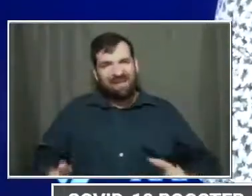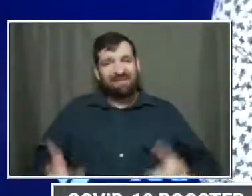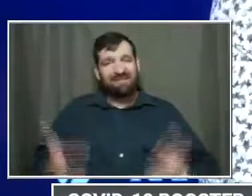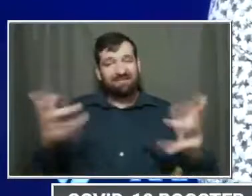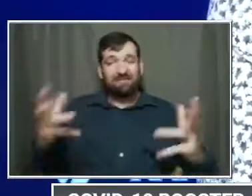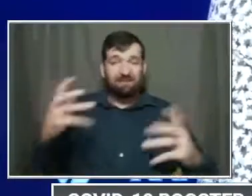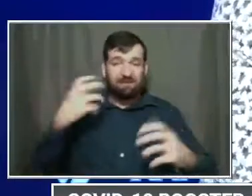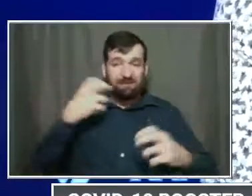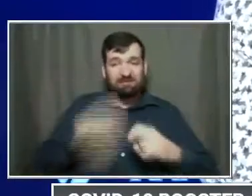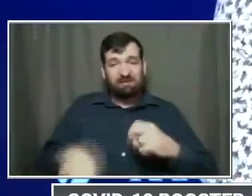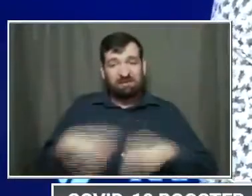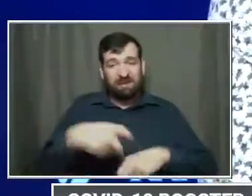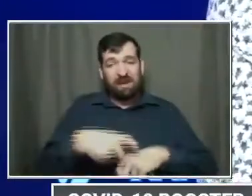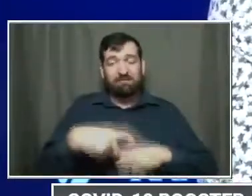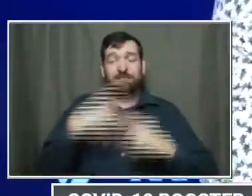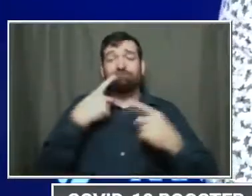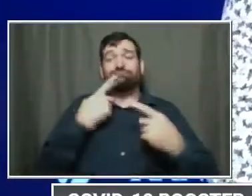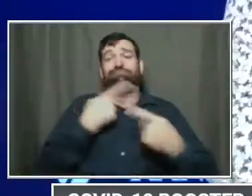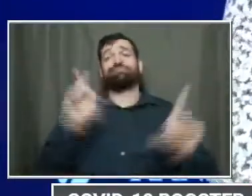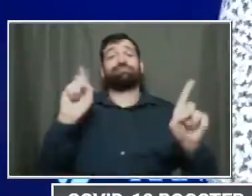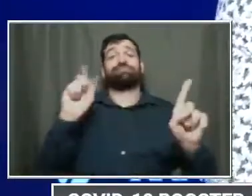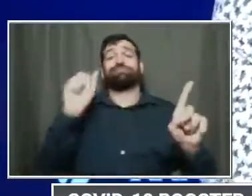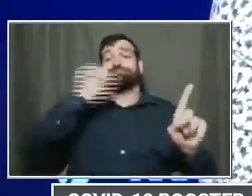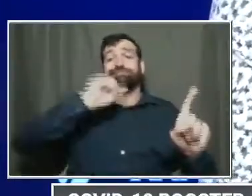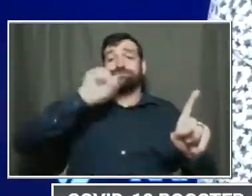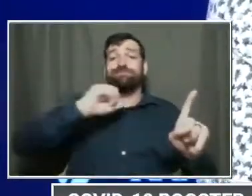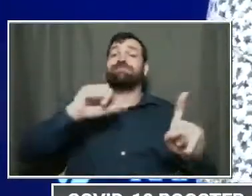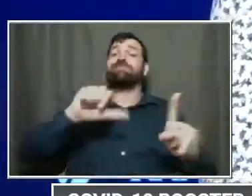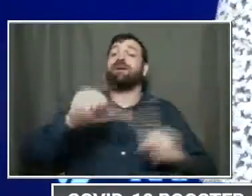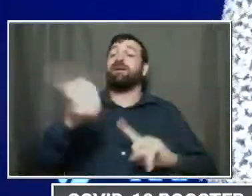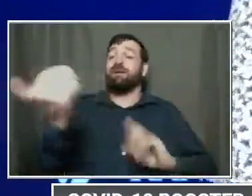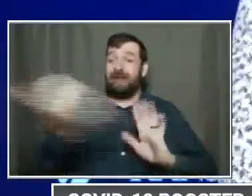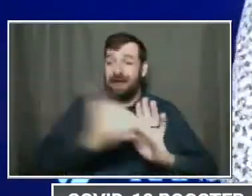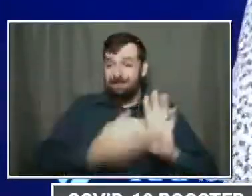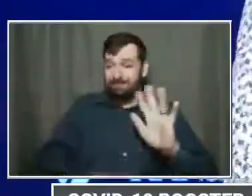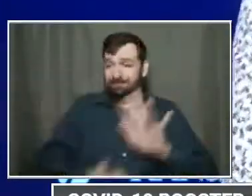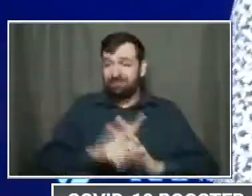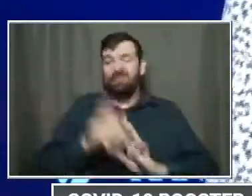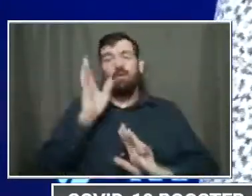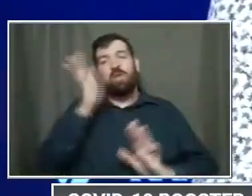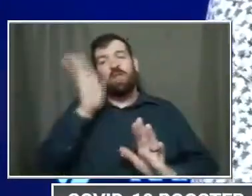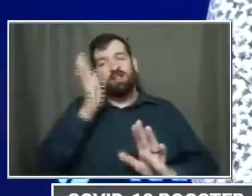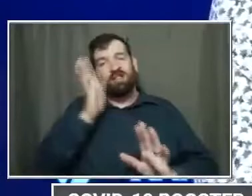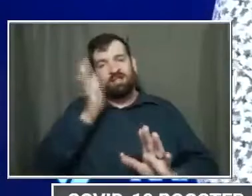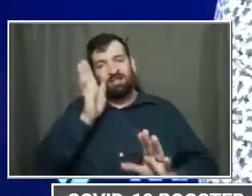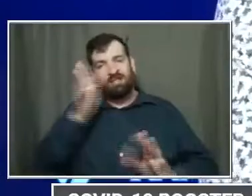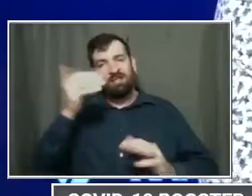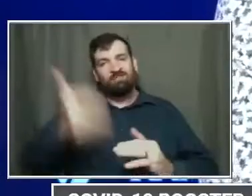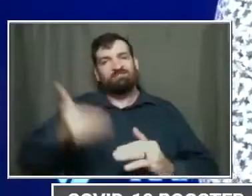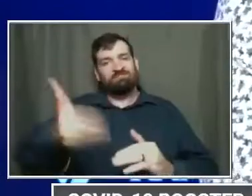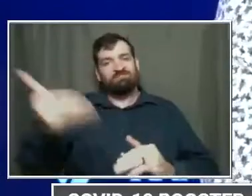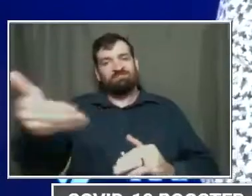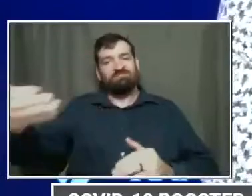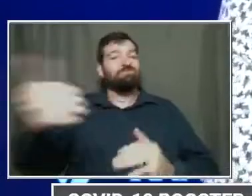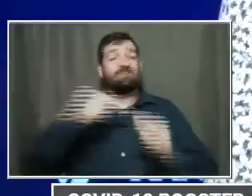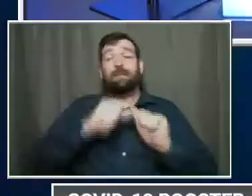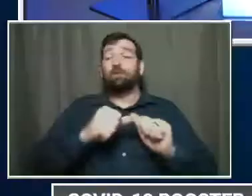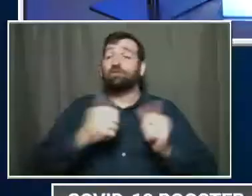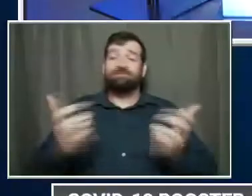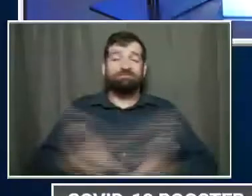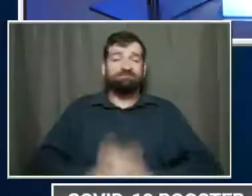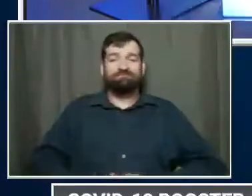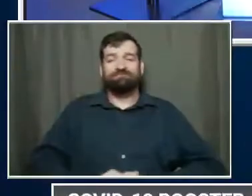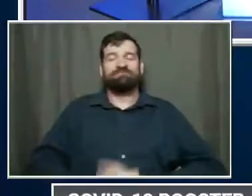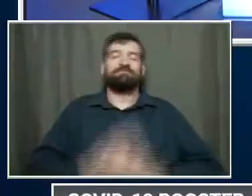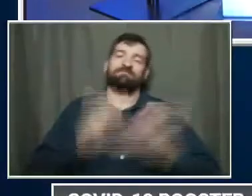past, and you made it past those, and another one's here, and you'll make it past this, and then you'll make it past the next one. and you just keep pushing. Keep pushing. Thank you, my